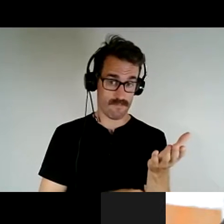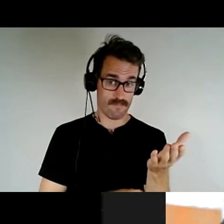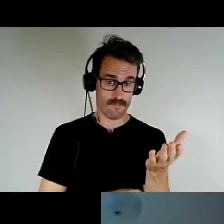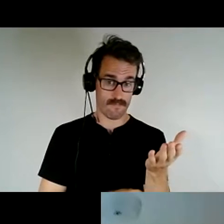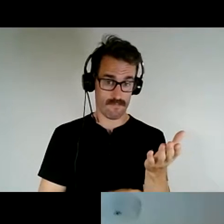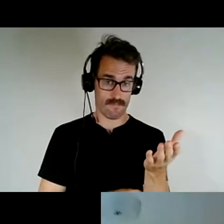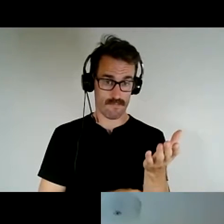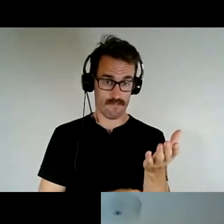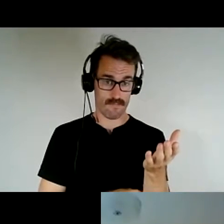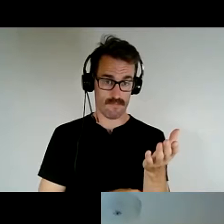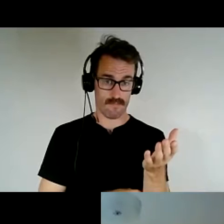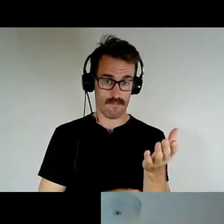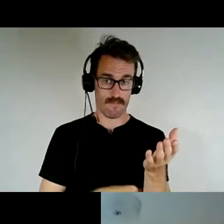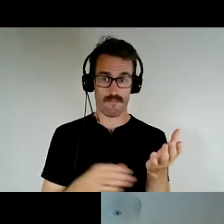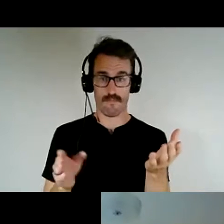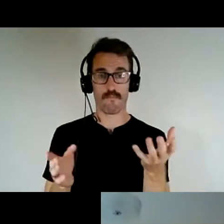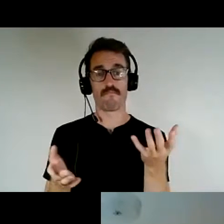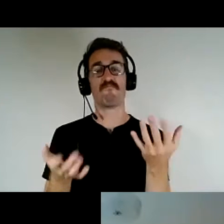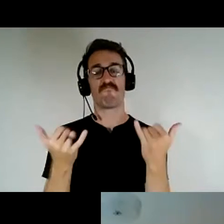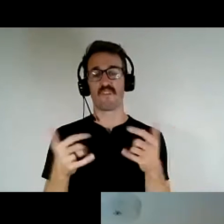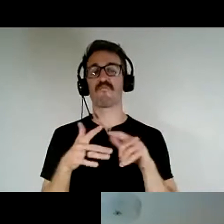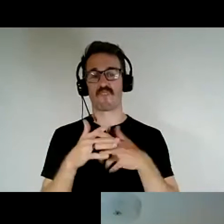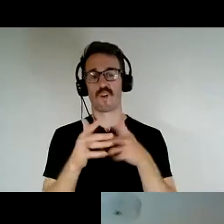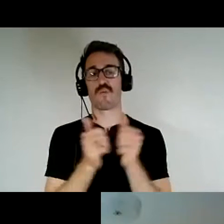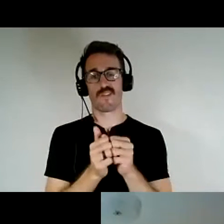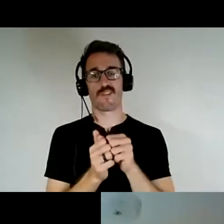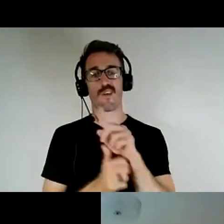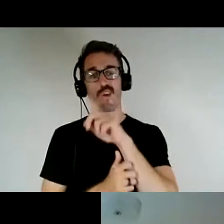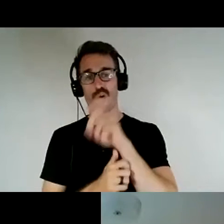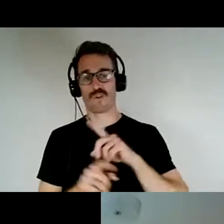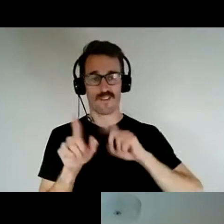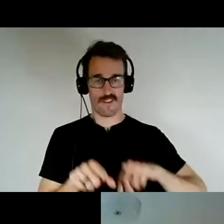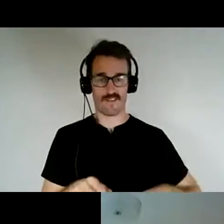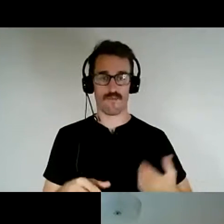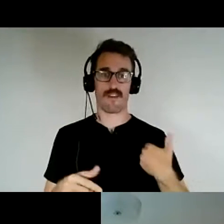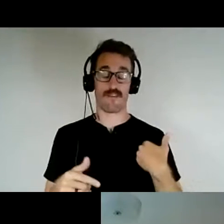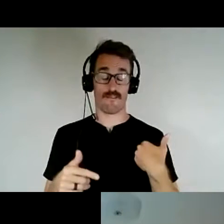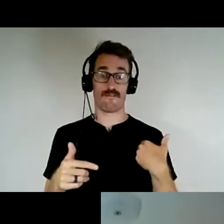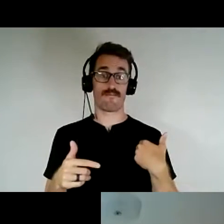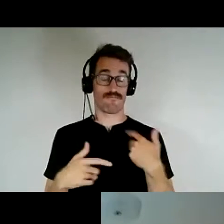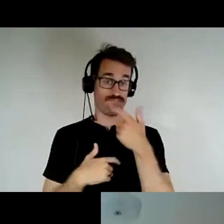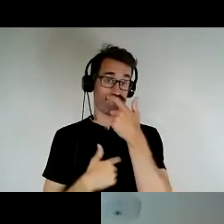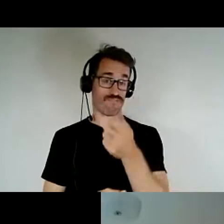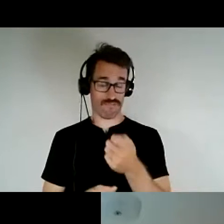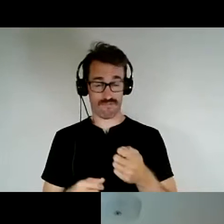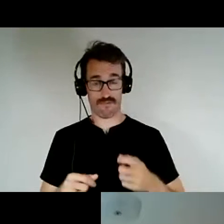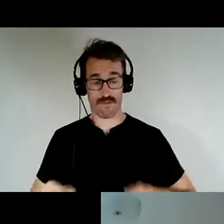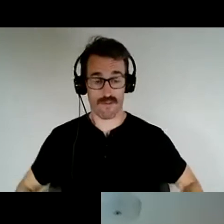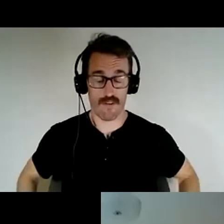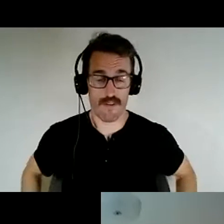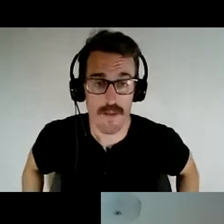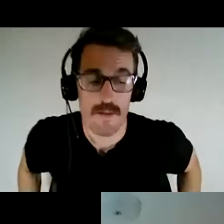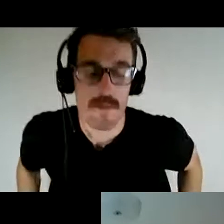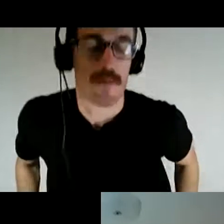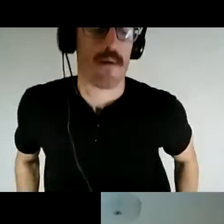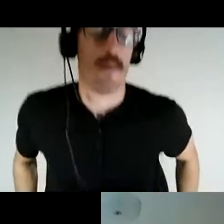Maybe I'll start with doing the Q&A questions. Anthony's very interesting. We have very good